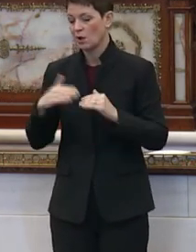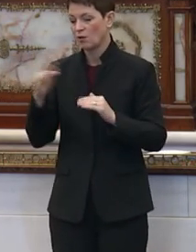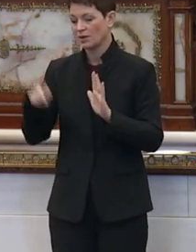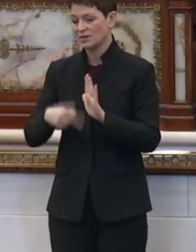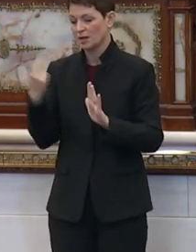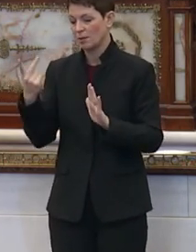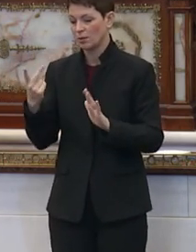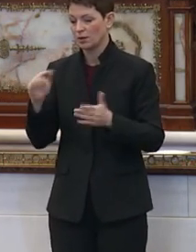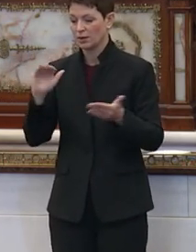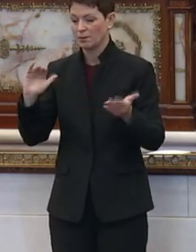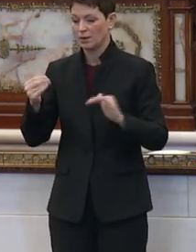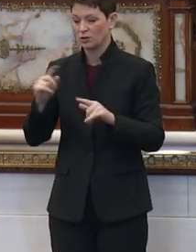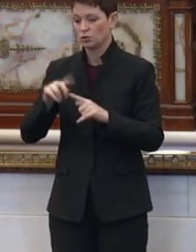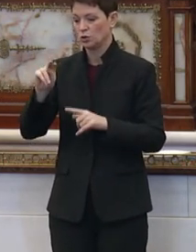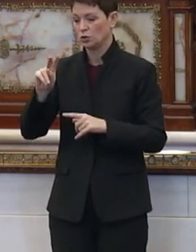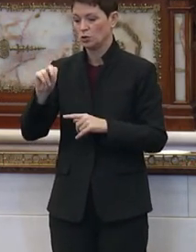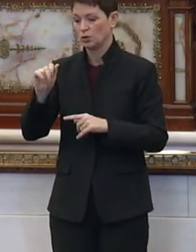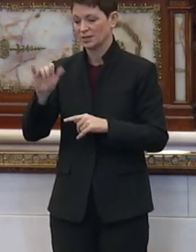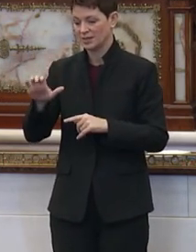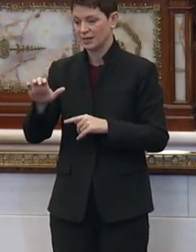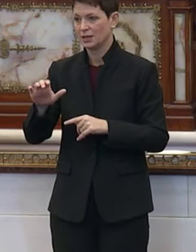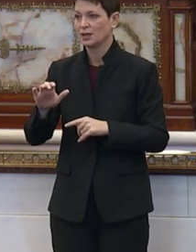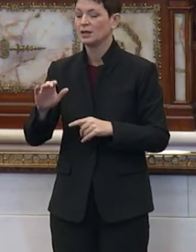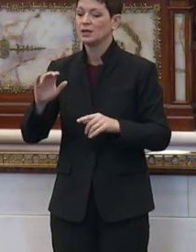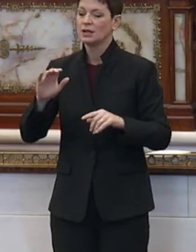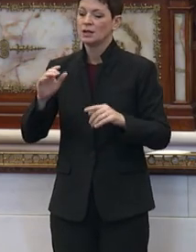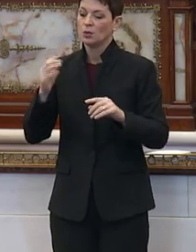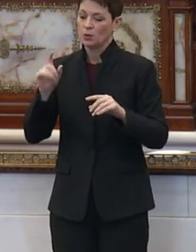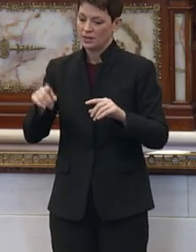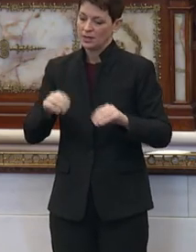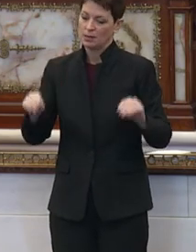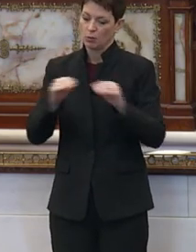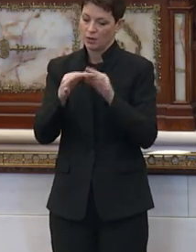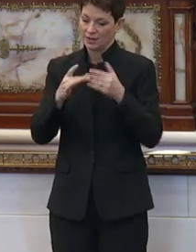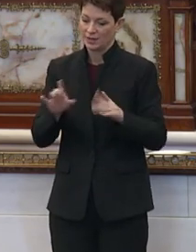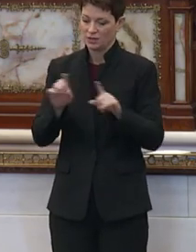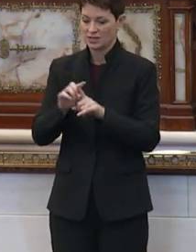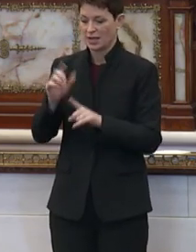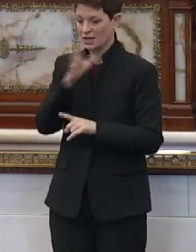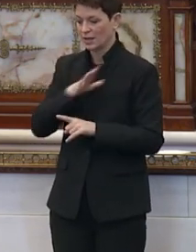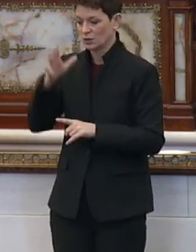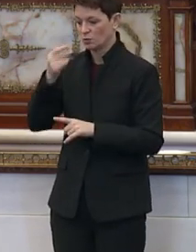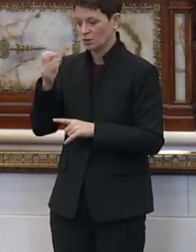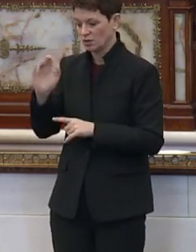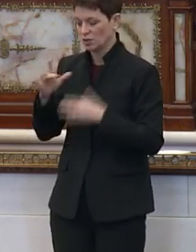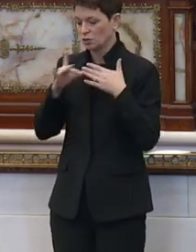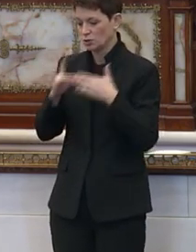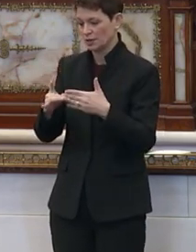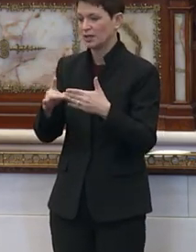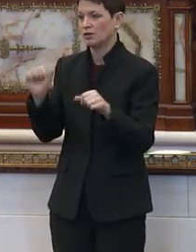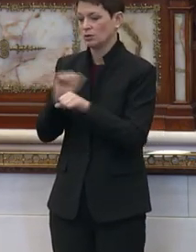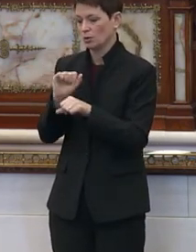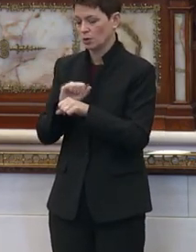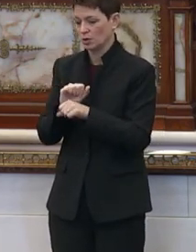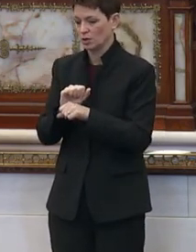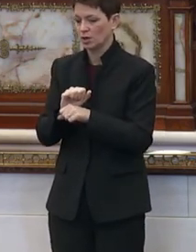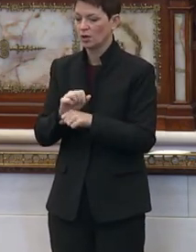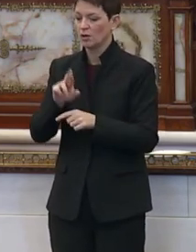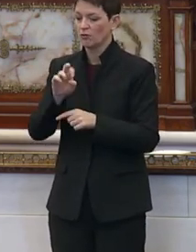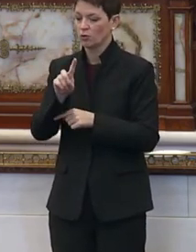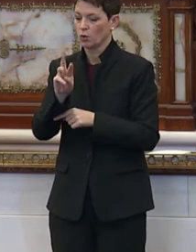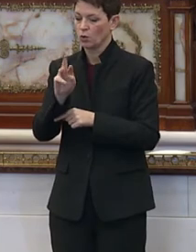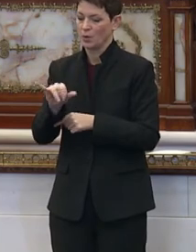double the death rate of New York City. The city needs important leaders like Councilmember Gaudier to lead the charge against the tide of roadway